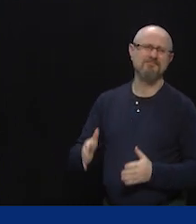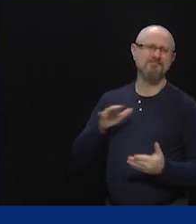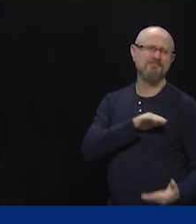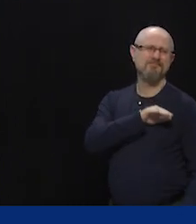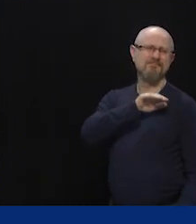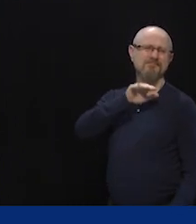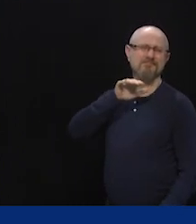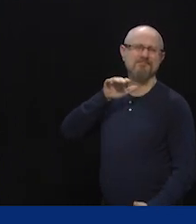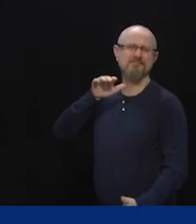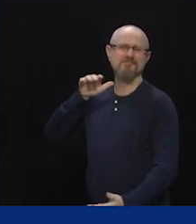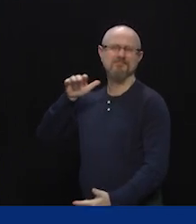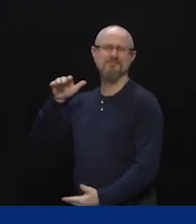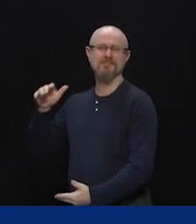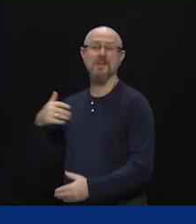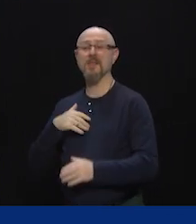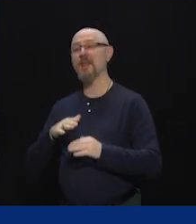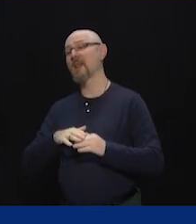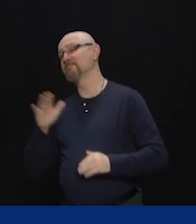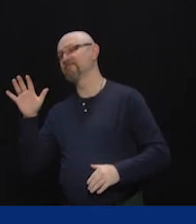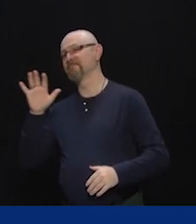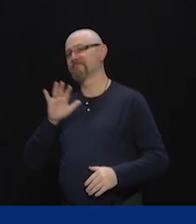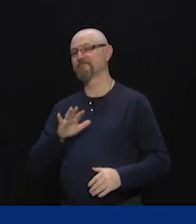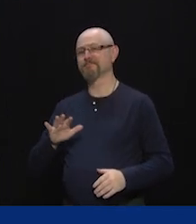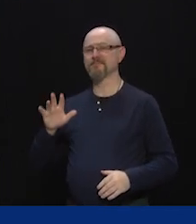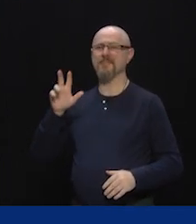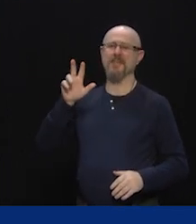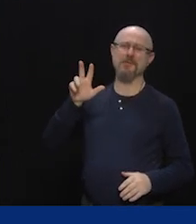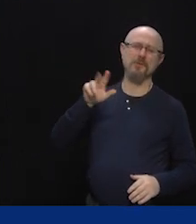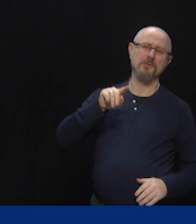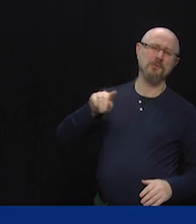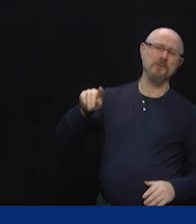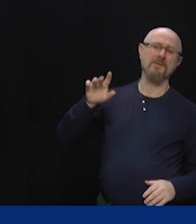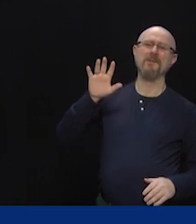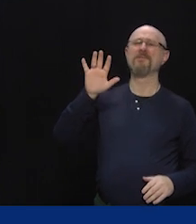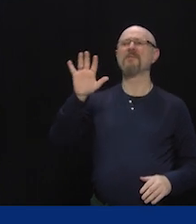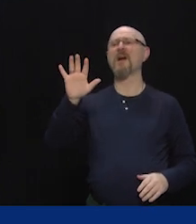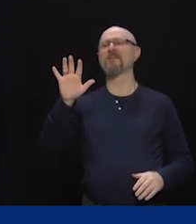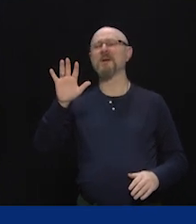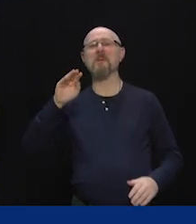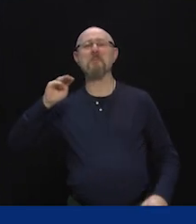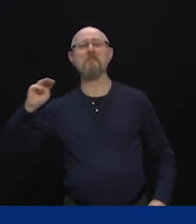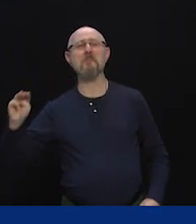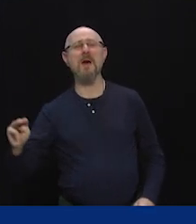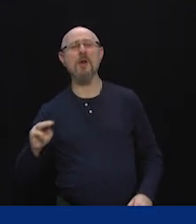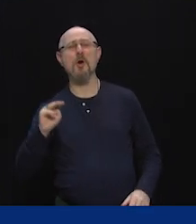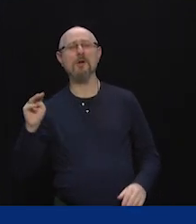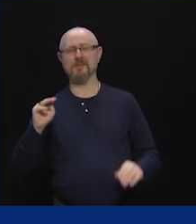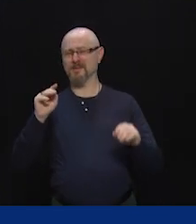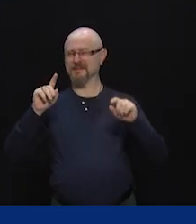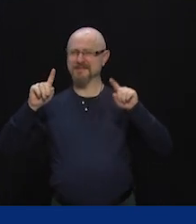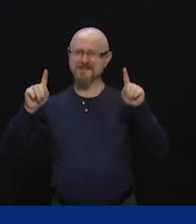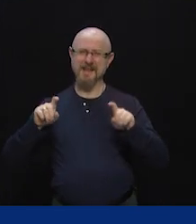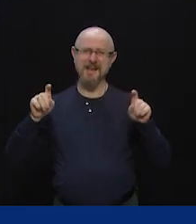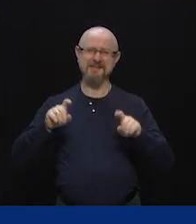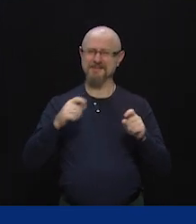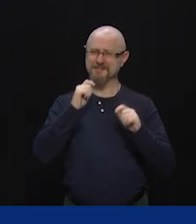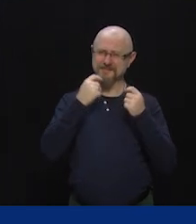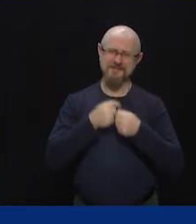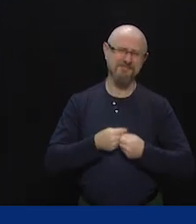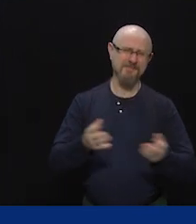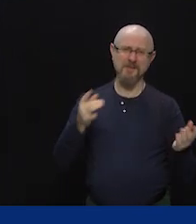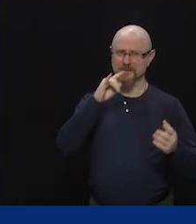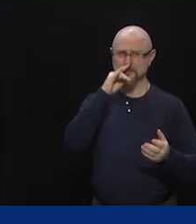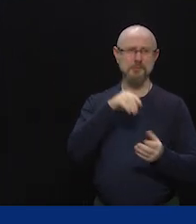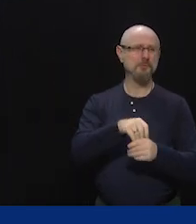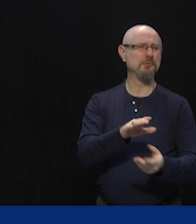at least 3 to 3.5 million tests out to our schools, dedicated exclusively for children in schools. And we're working to get those